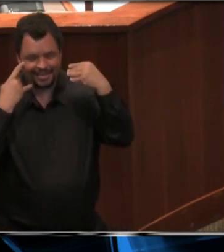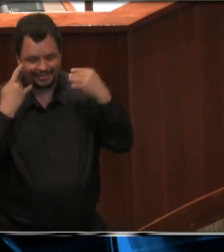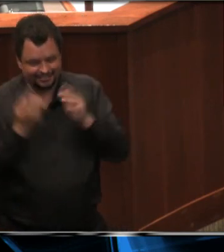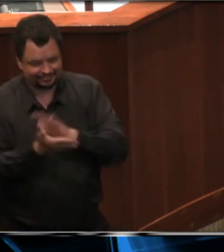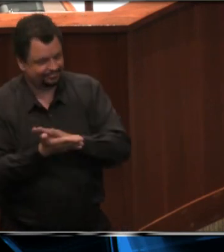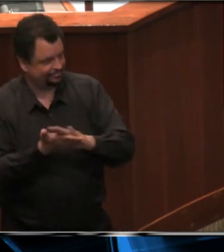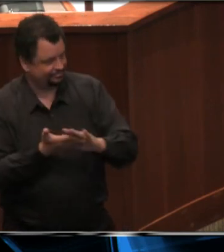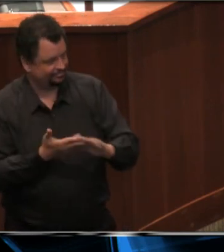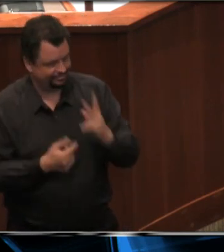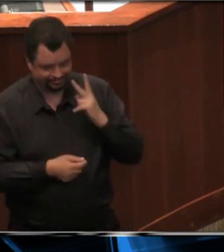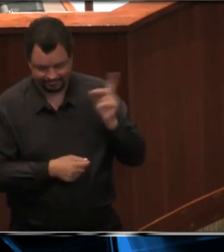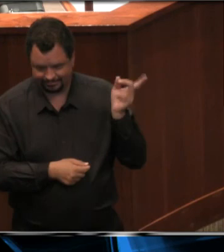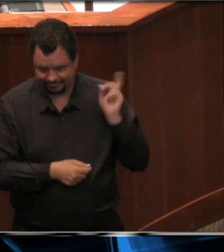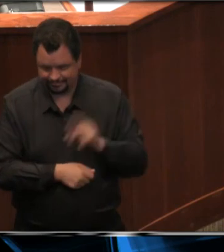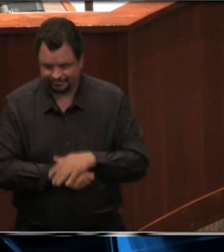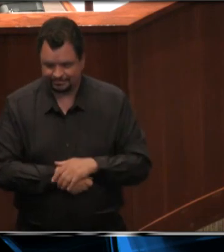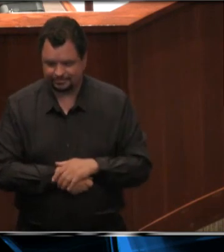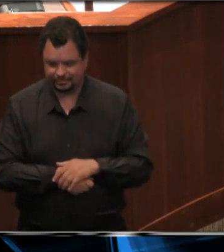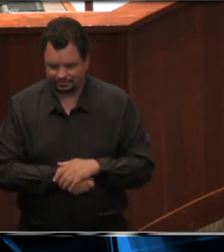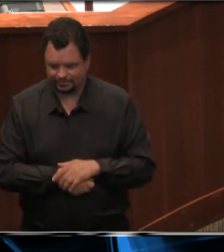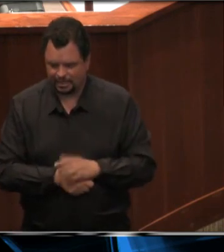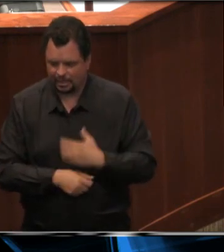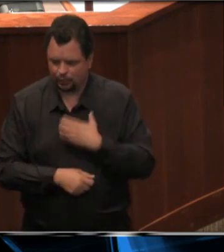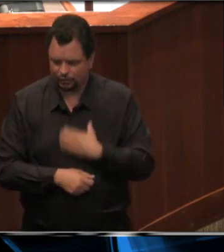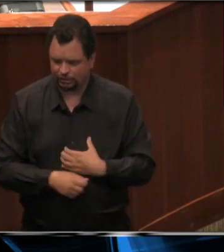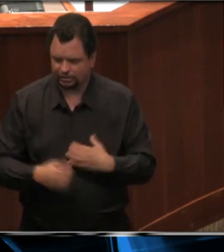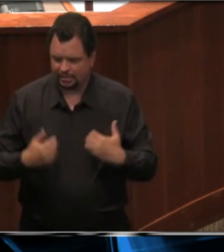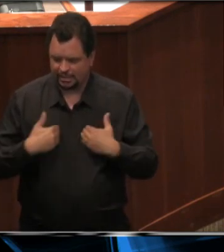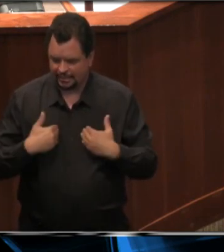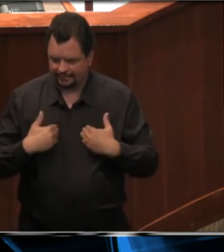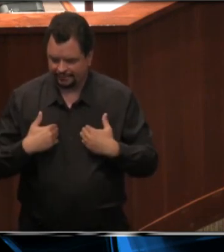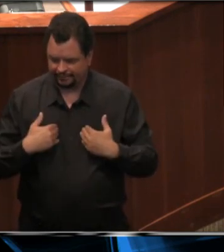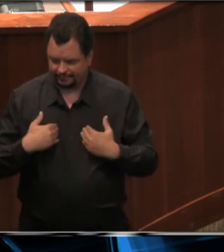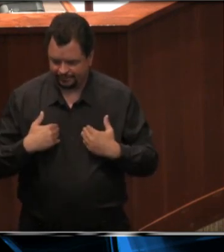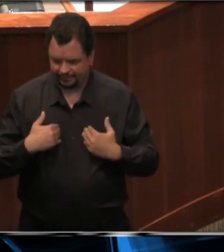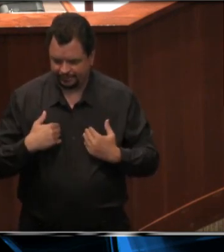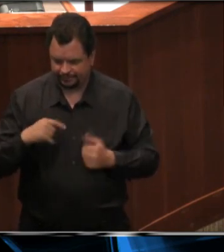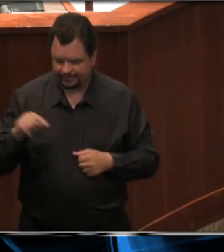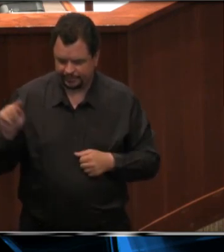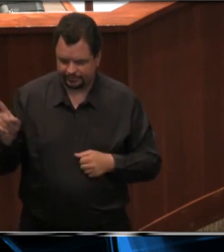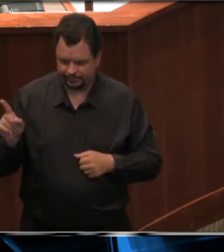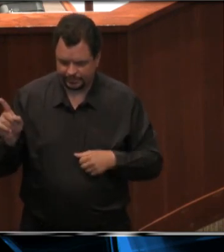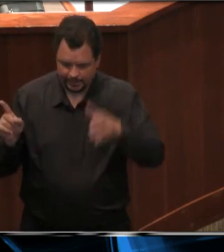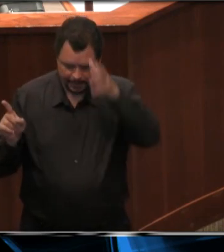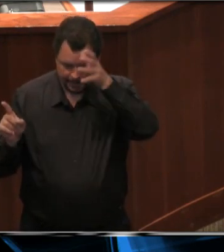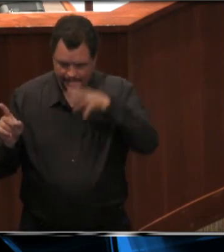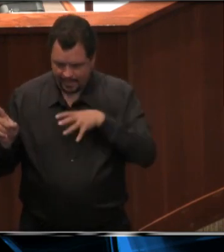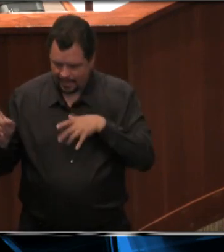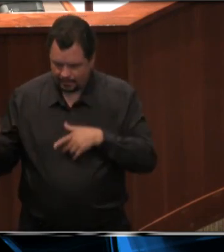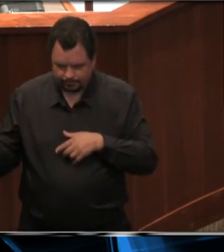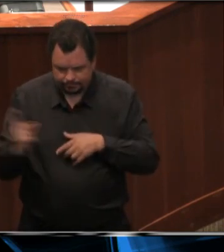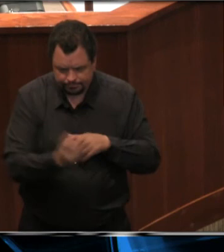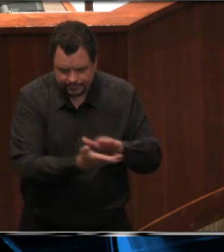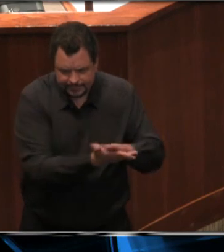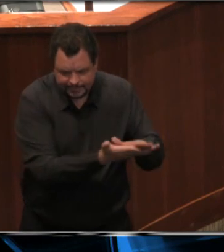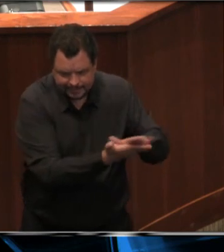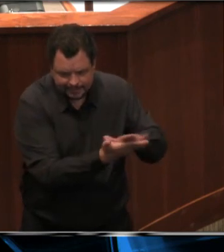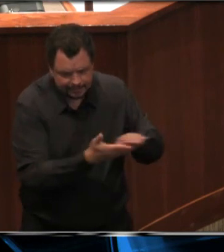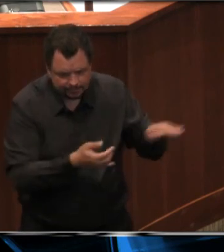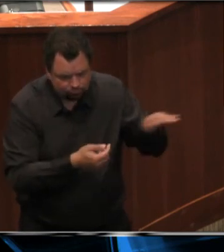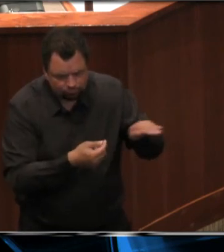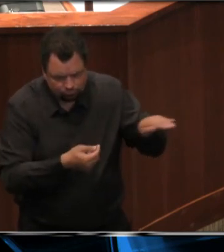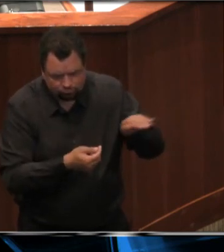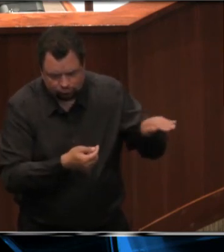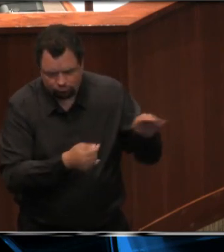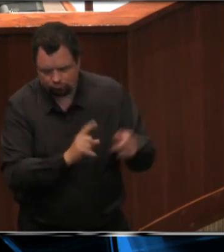I do wish that we had the gentleman come over here cleaning the pulpit every time like the county commissioners do. How come the health